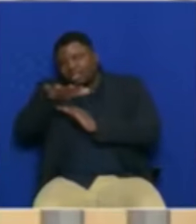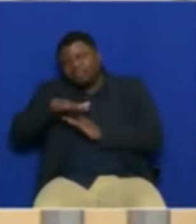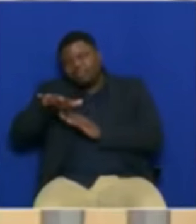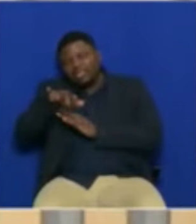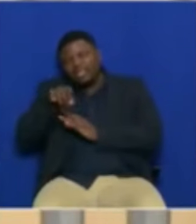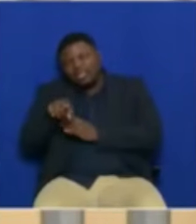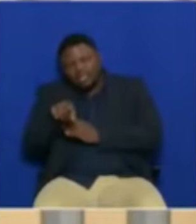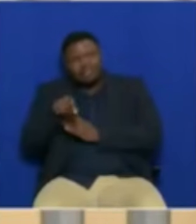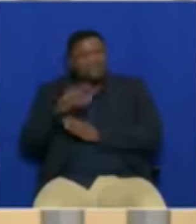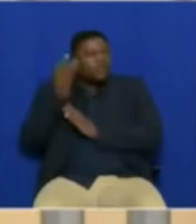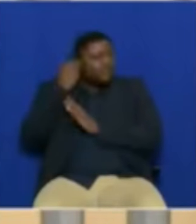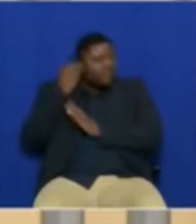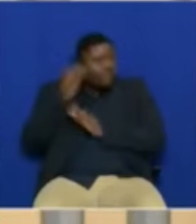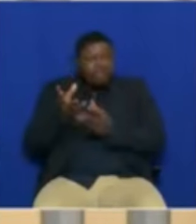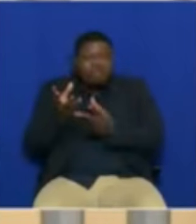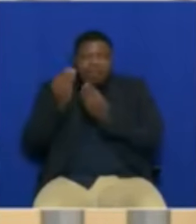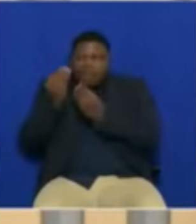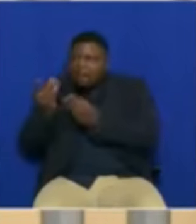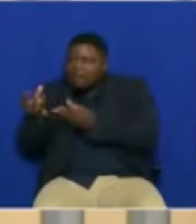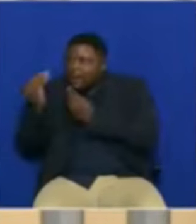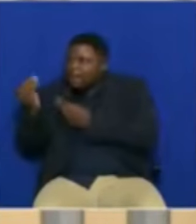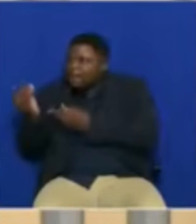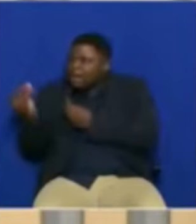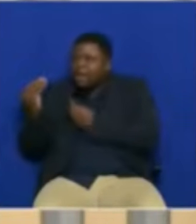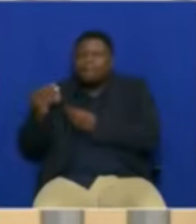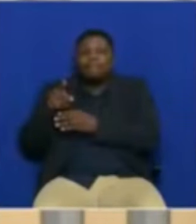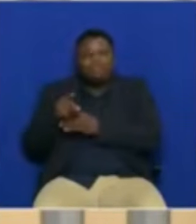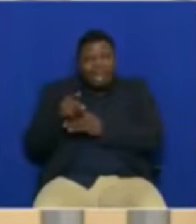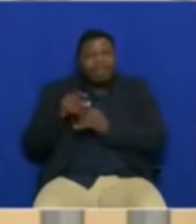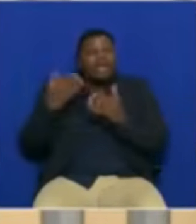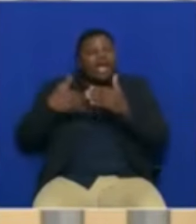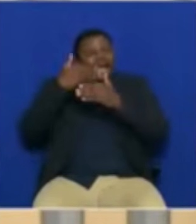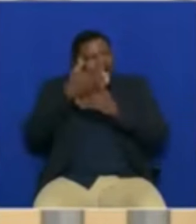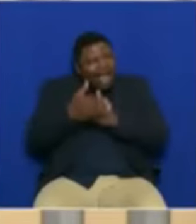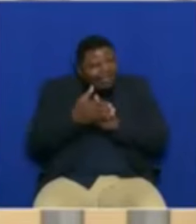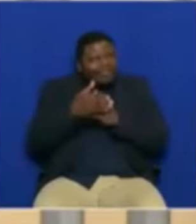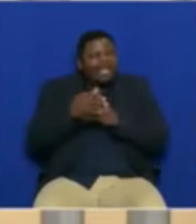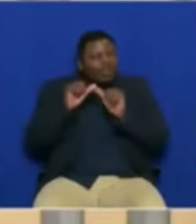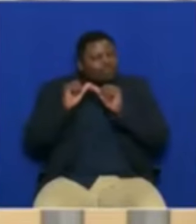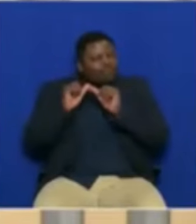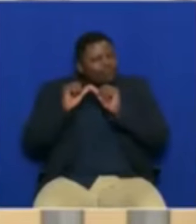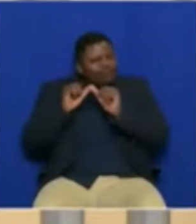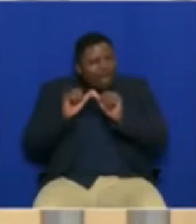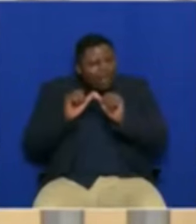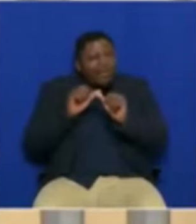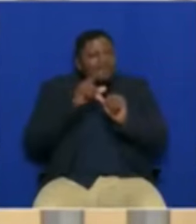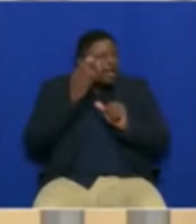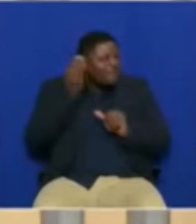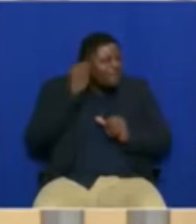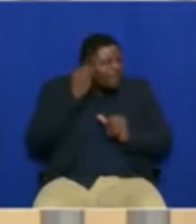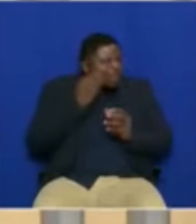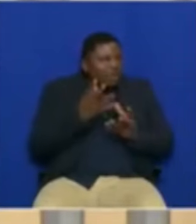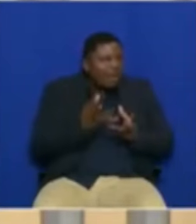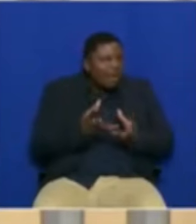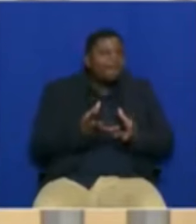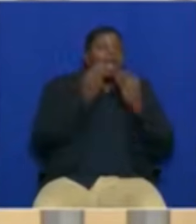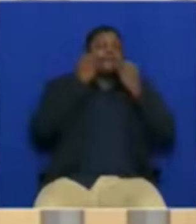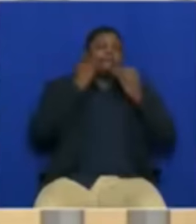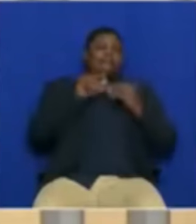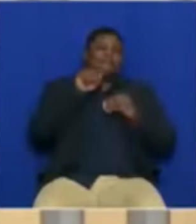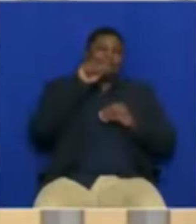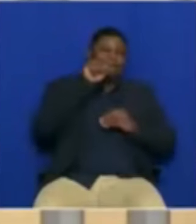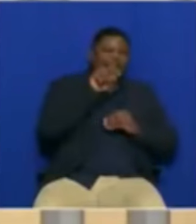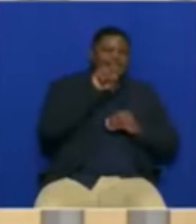there, and then you'll continue until you reach a point where you have some information on a platform that you can utilize to